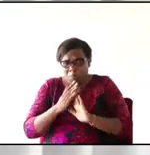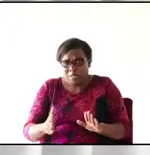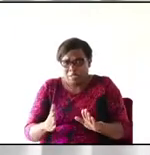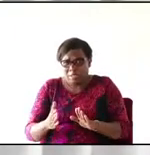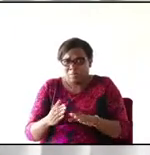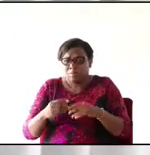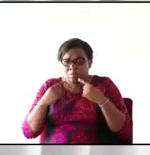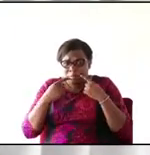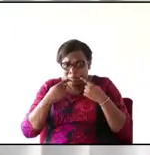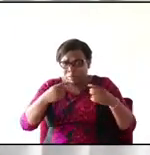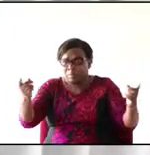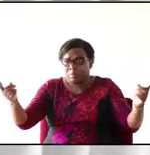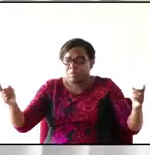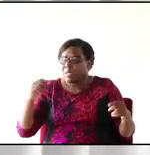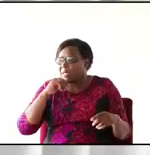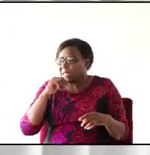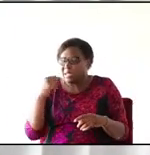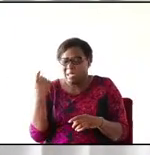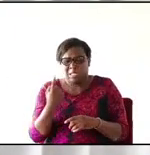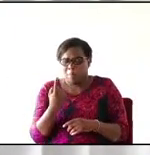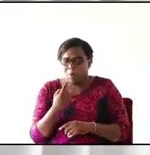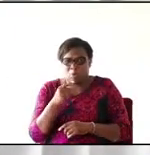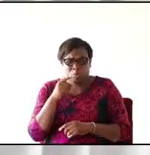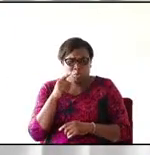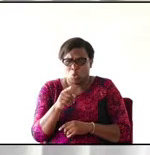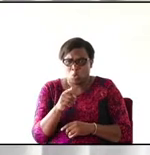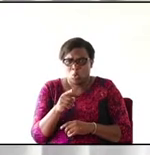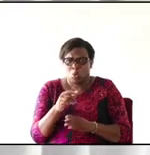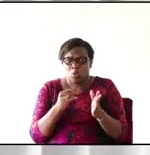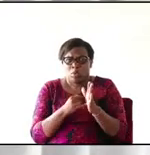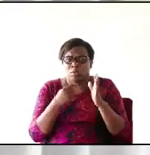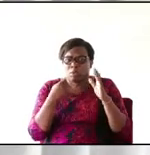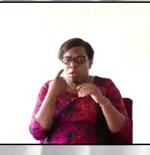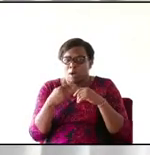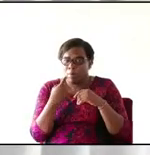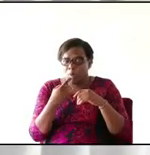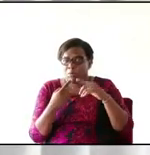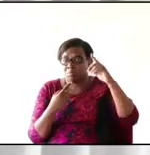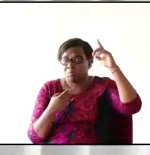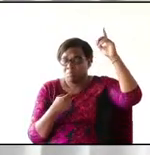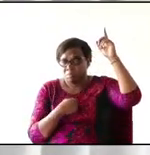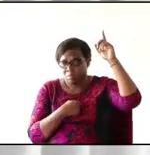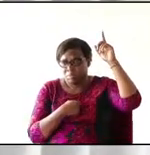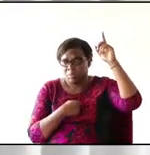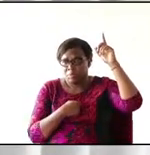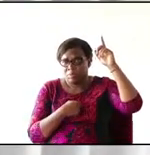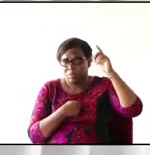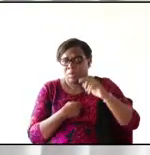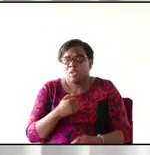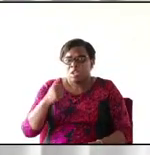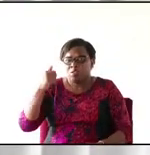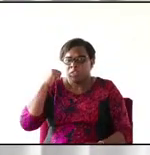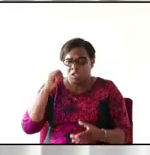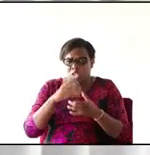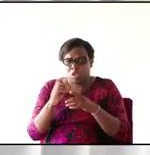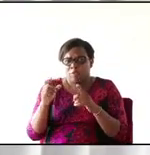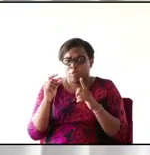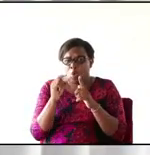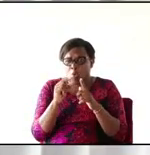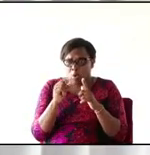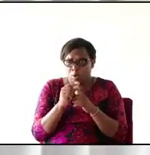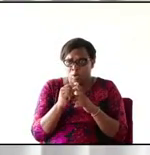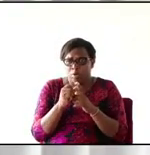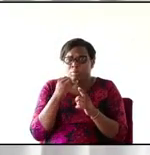It is not about you. It is about me. The rejection of the word is